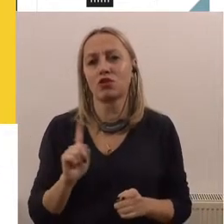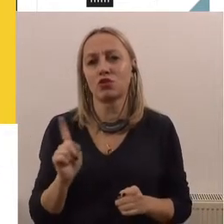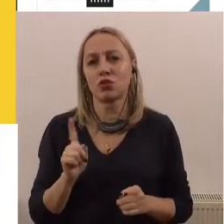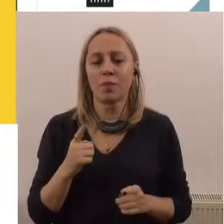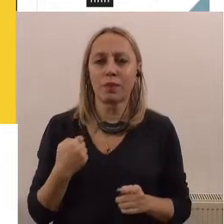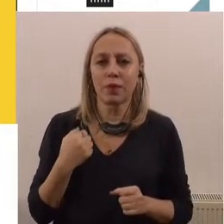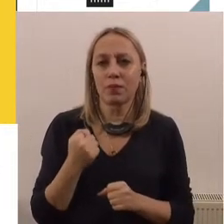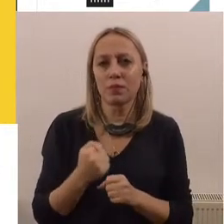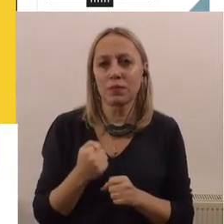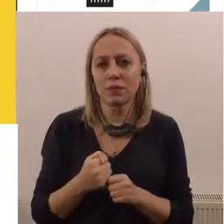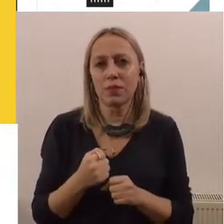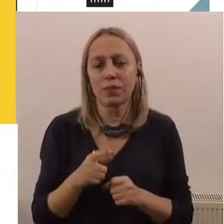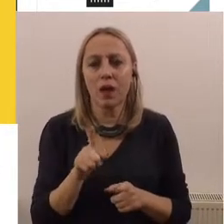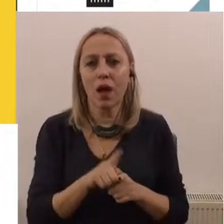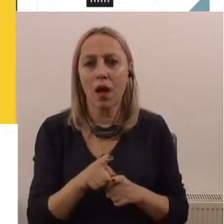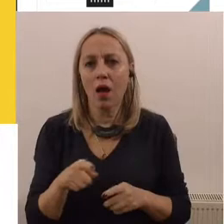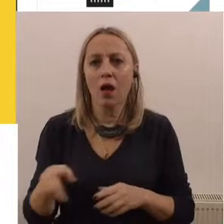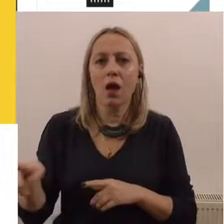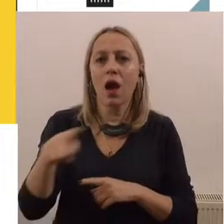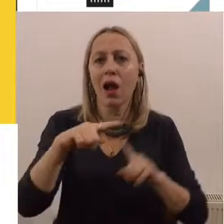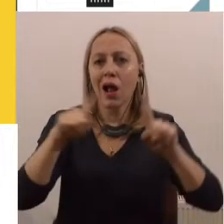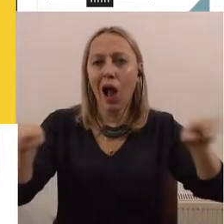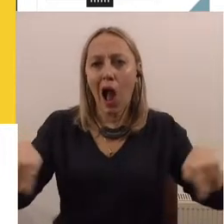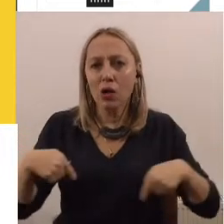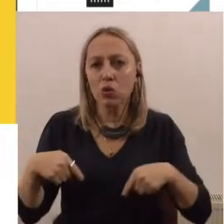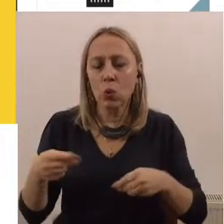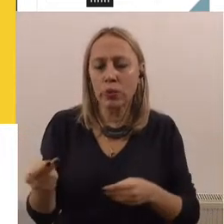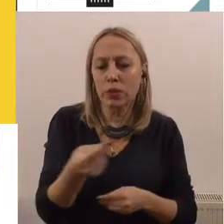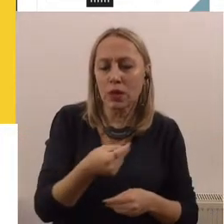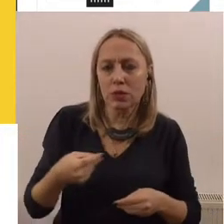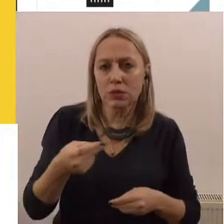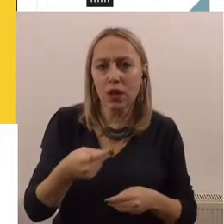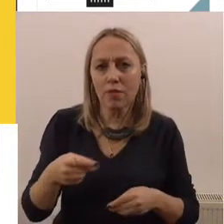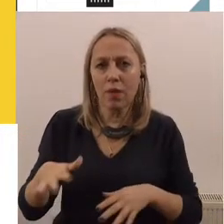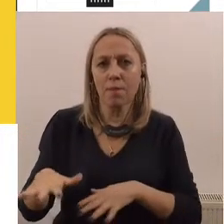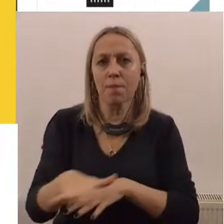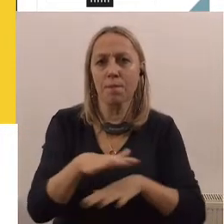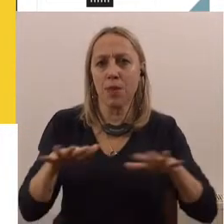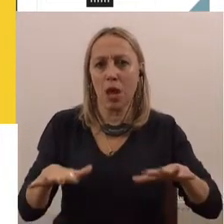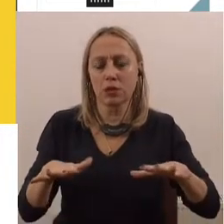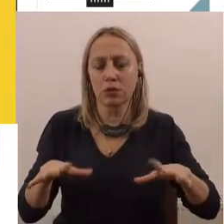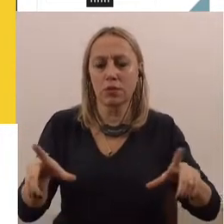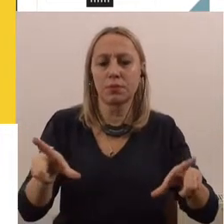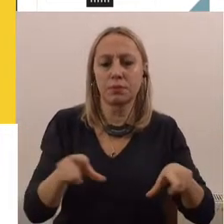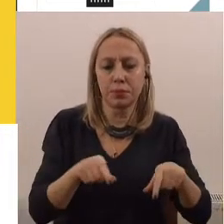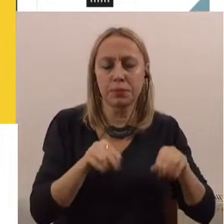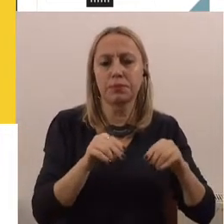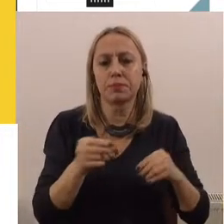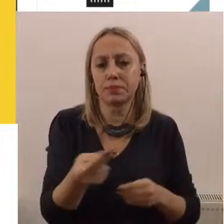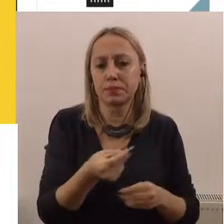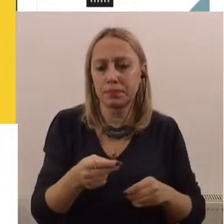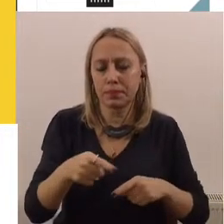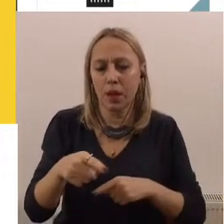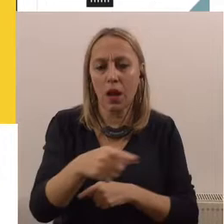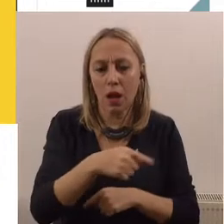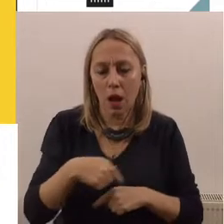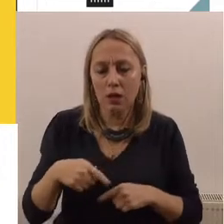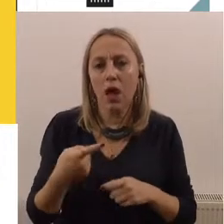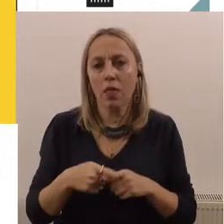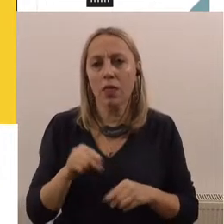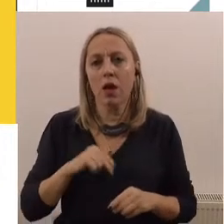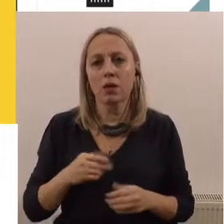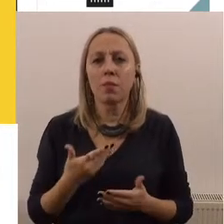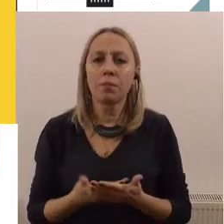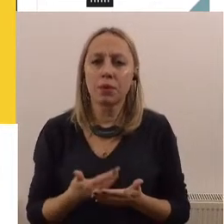group, architectural group Centrala. So we made several walks around the